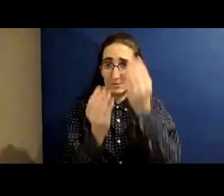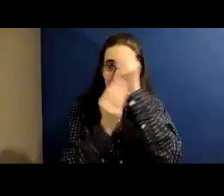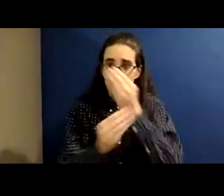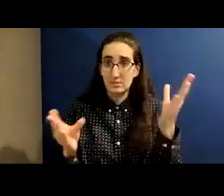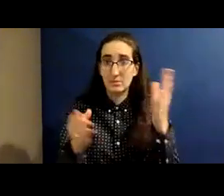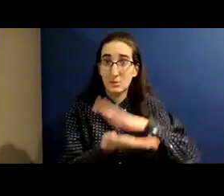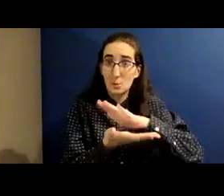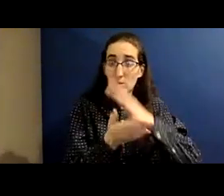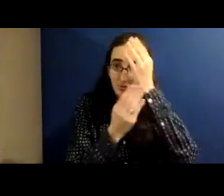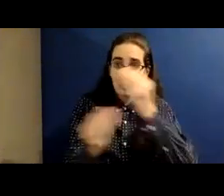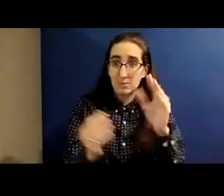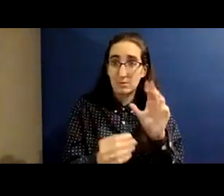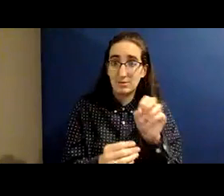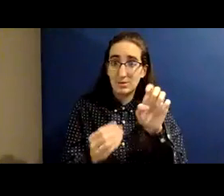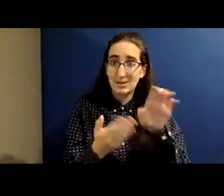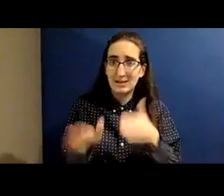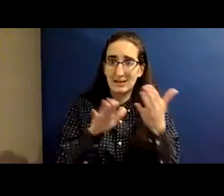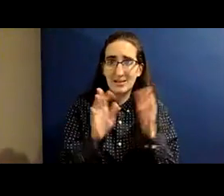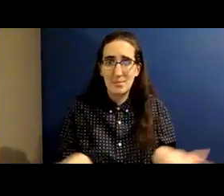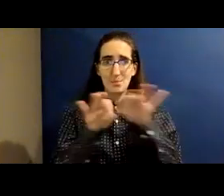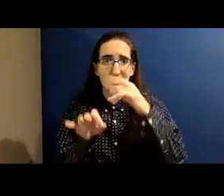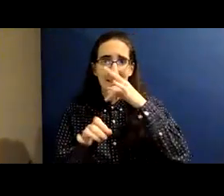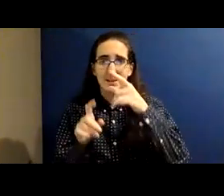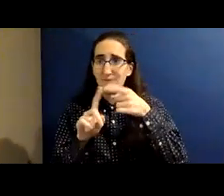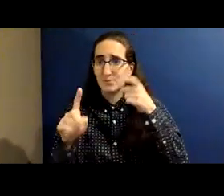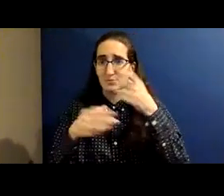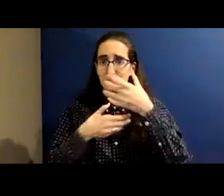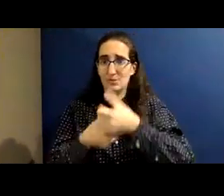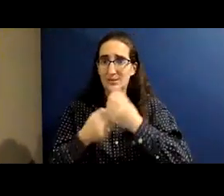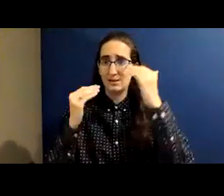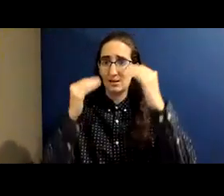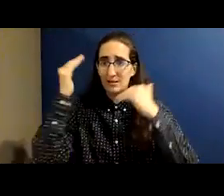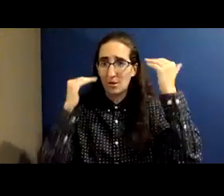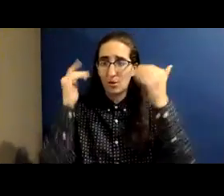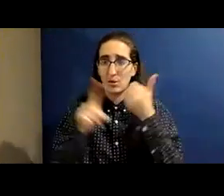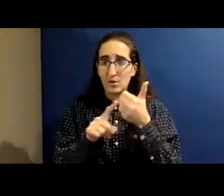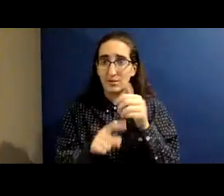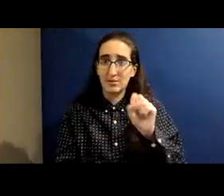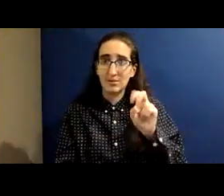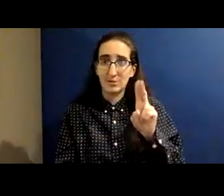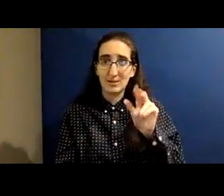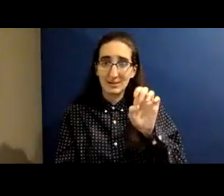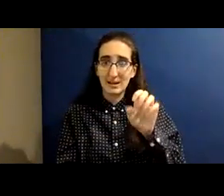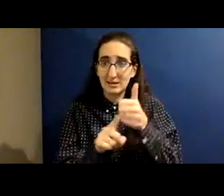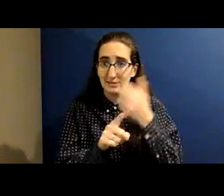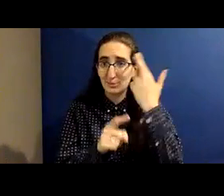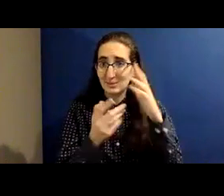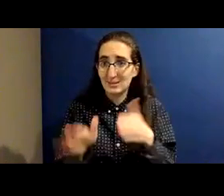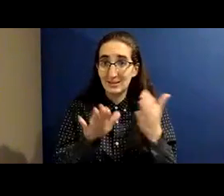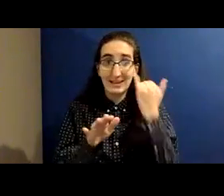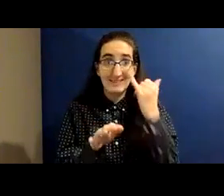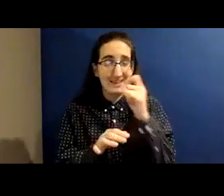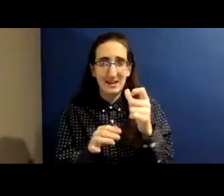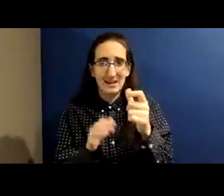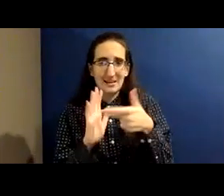the school that it is a suicide death, it's important that kids hear from their trusted adults that it was suicide, because otherwise they will not know who